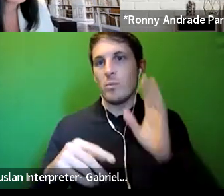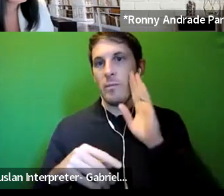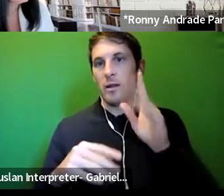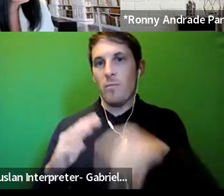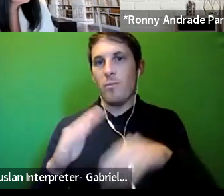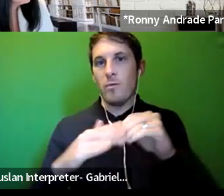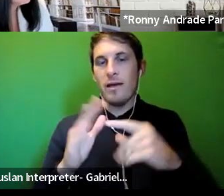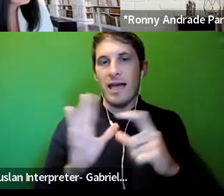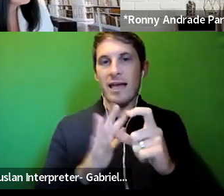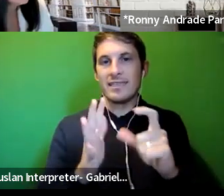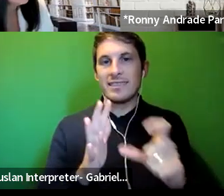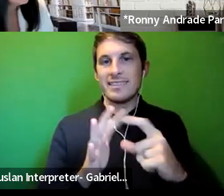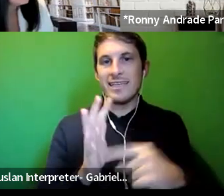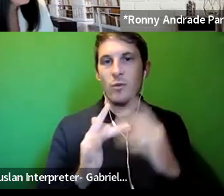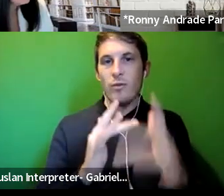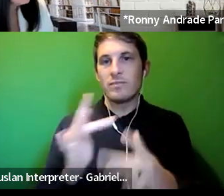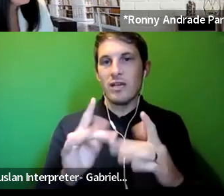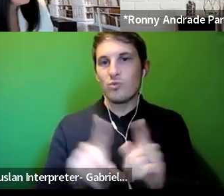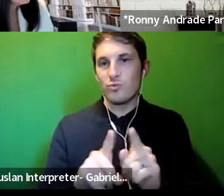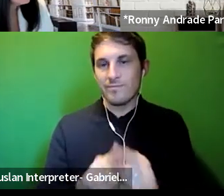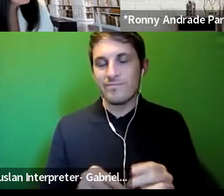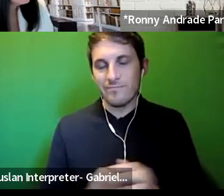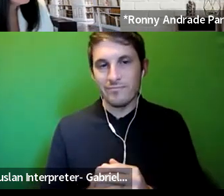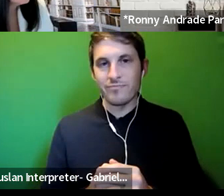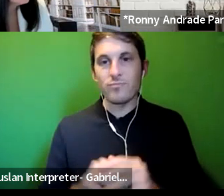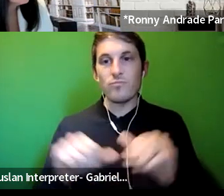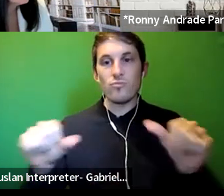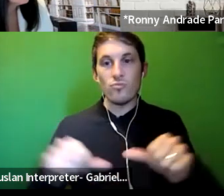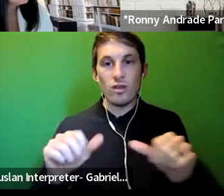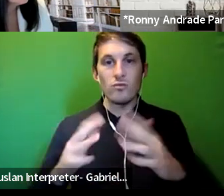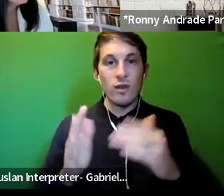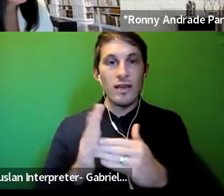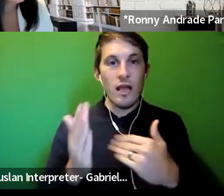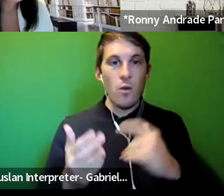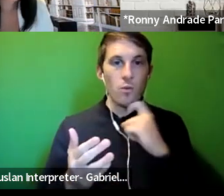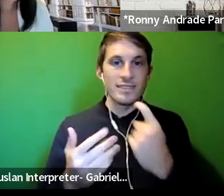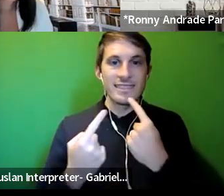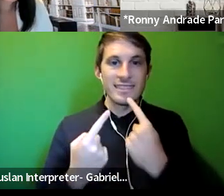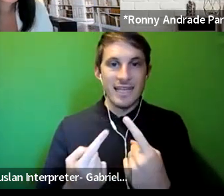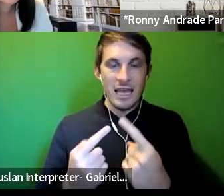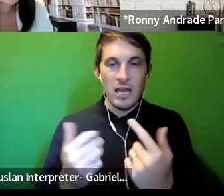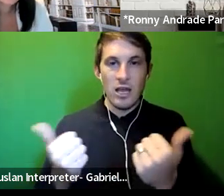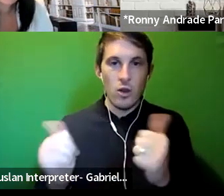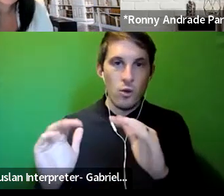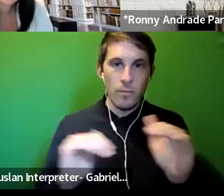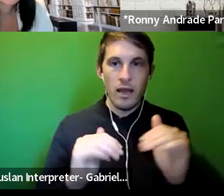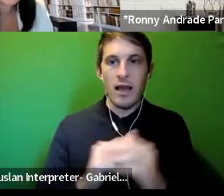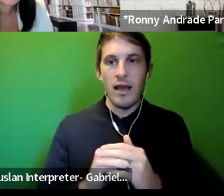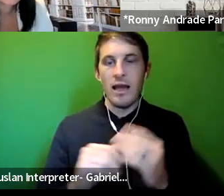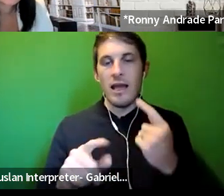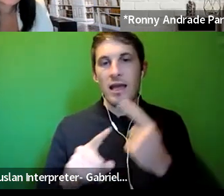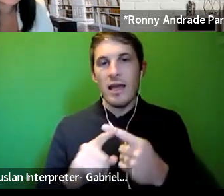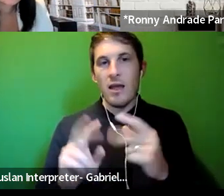watch and continue their learning. All right, on that note, I will say good night and goodbye to everybody. Hope you have a